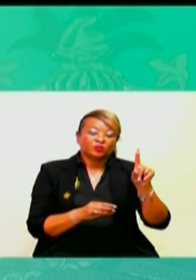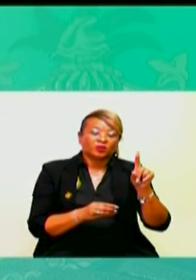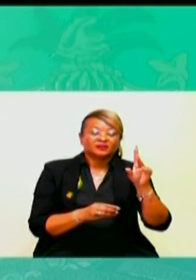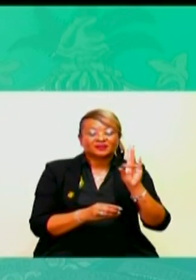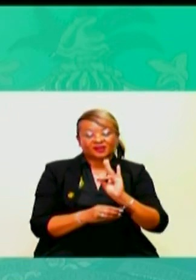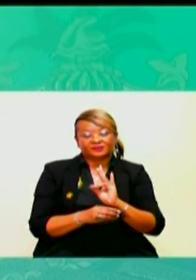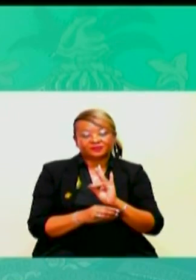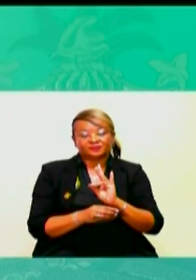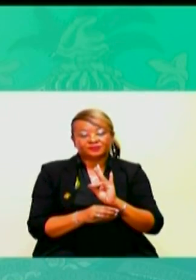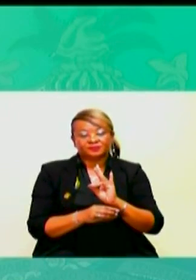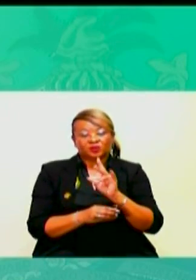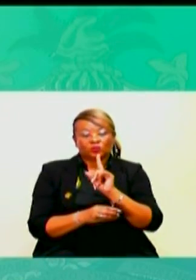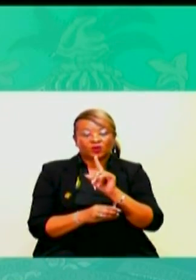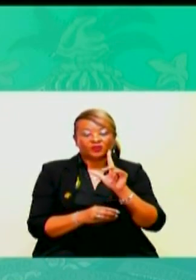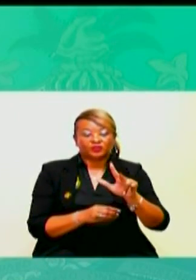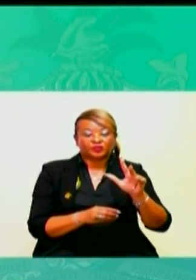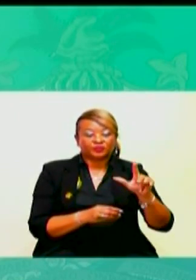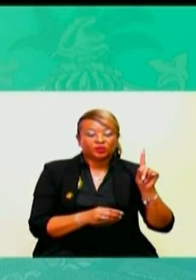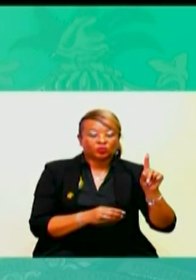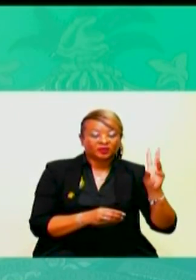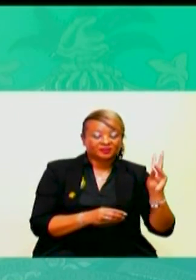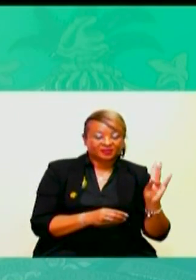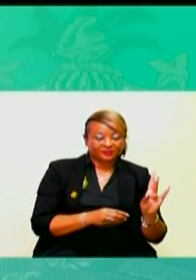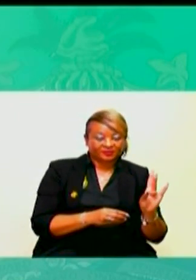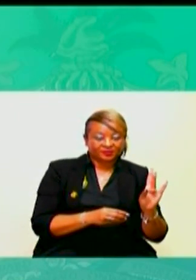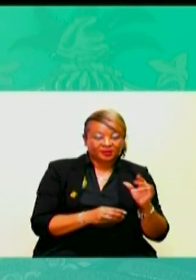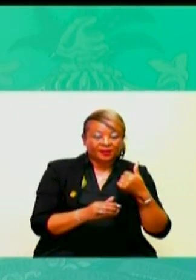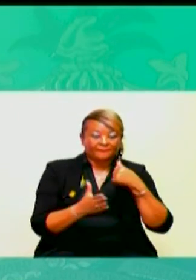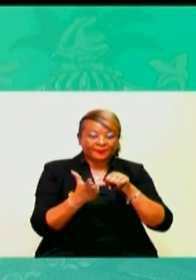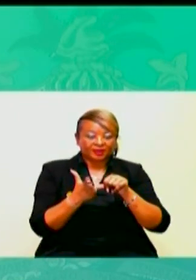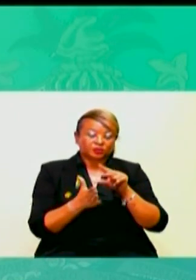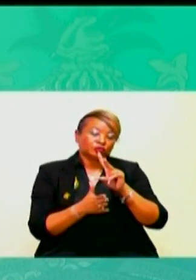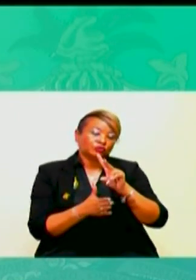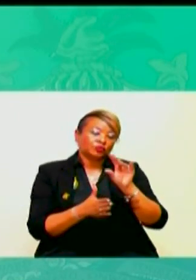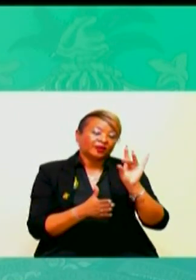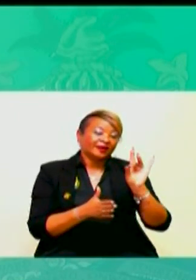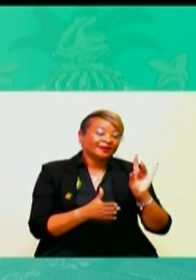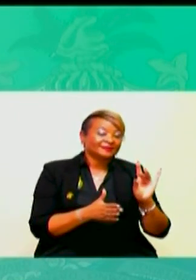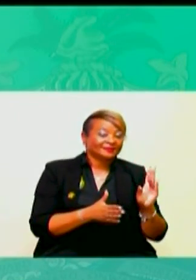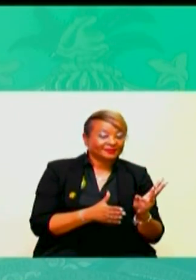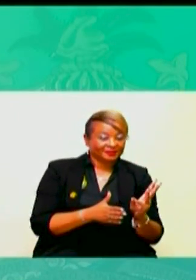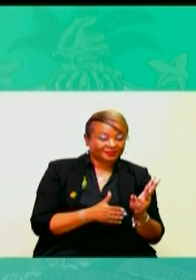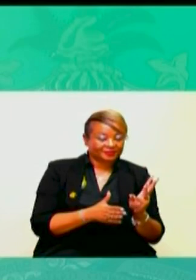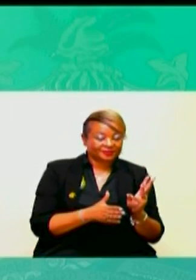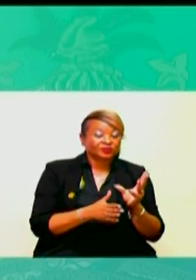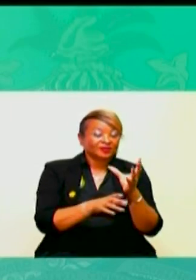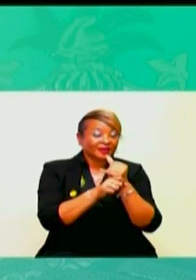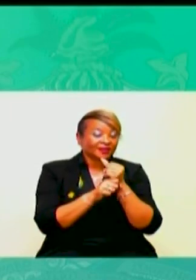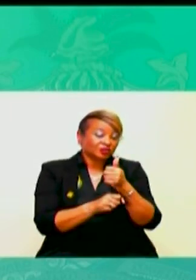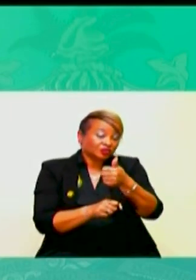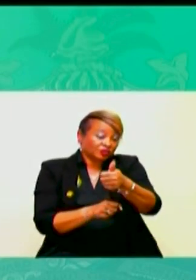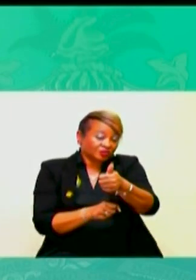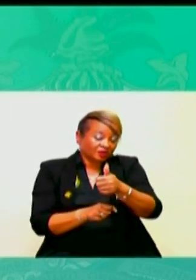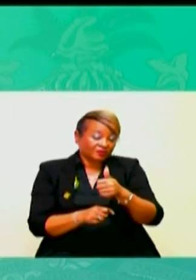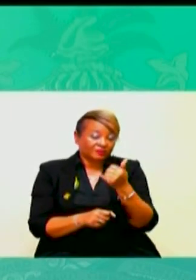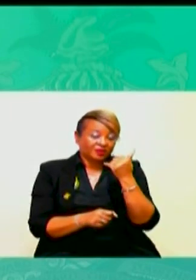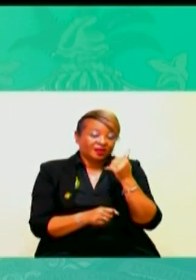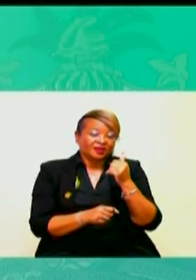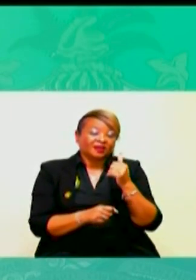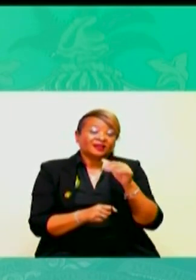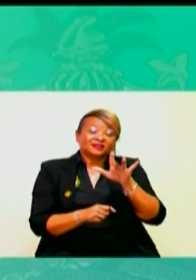13317, mm-hmm. 13317, page 286. You can go yourself and get it. Mm-hmm. It's available for the